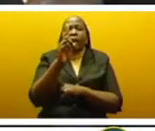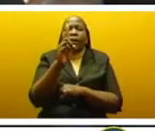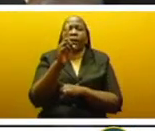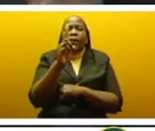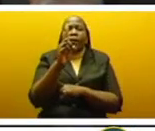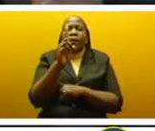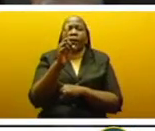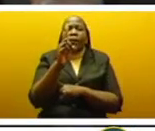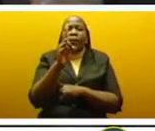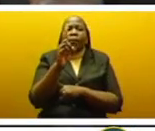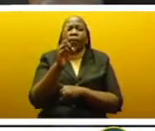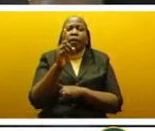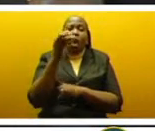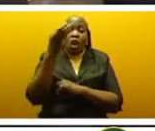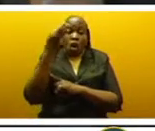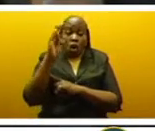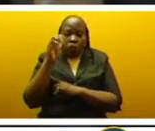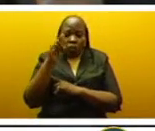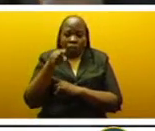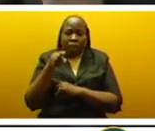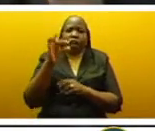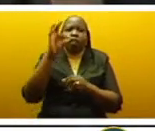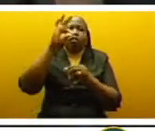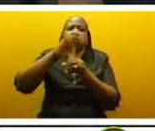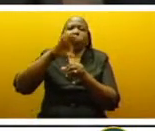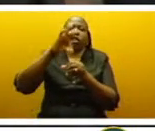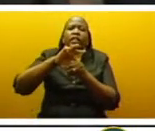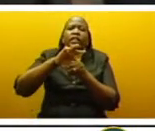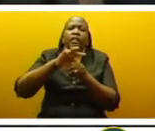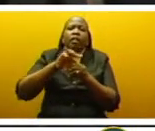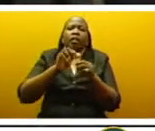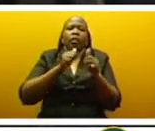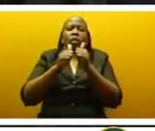of the votes cast